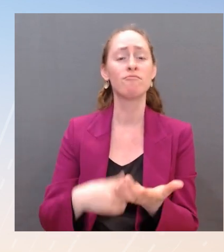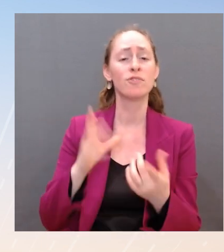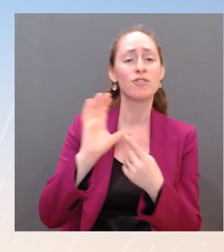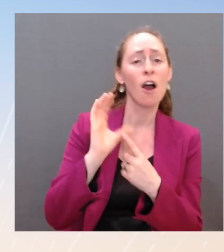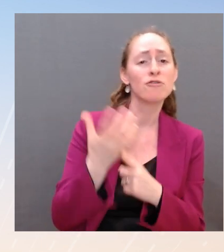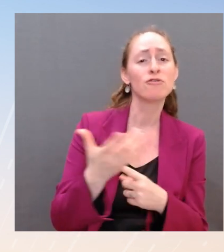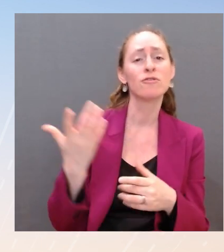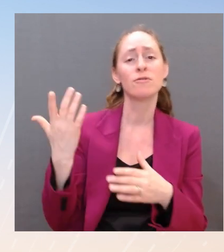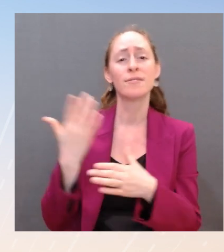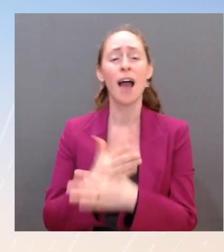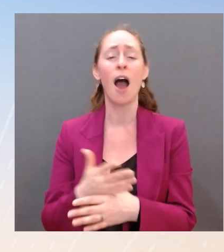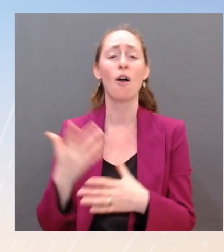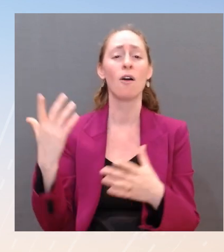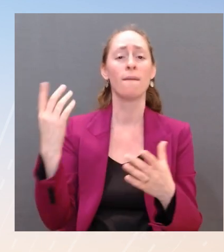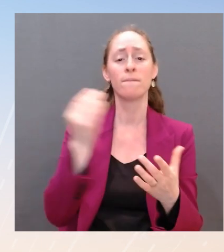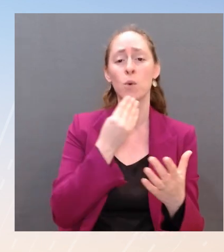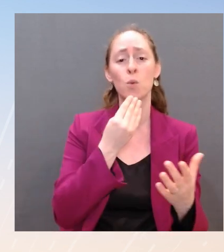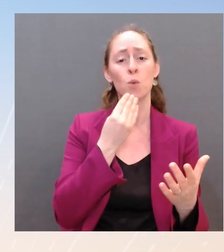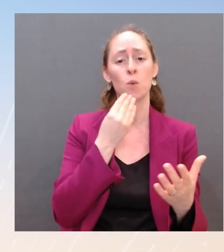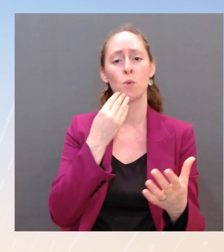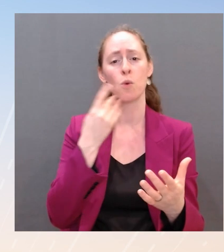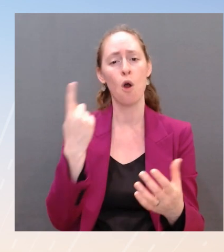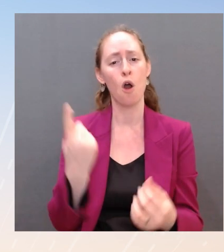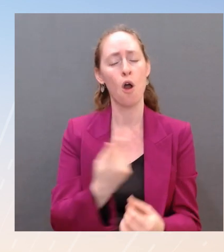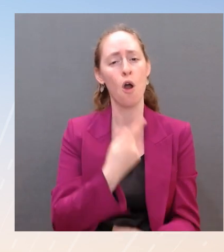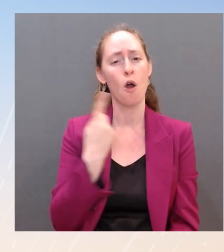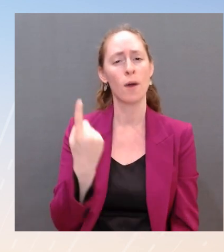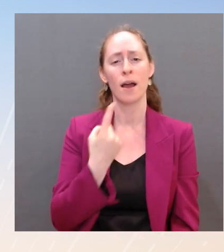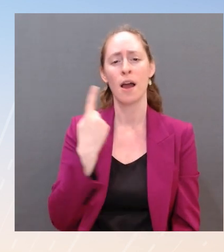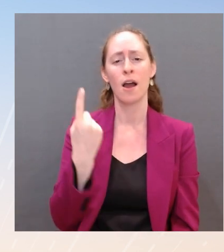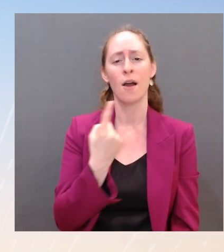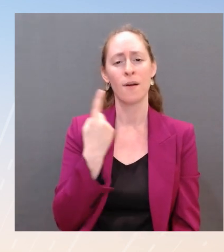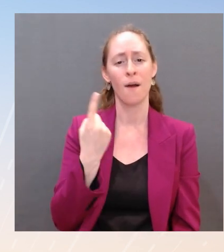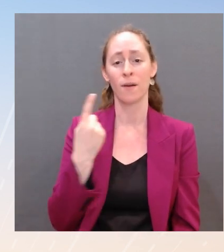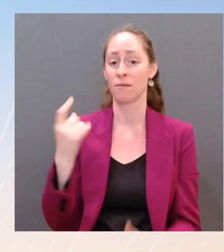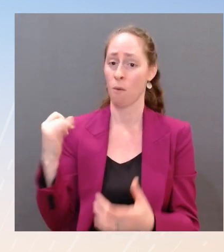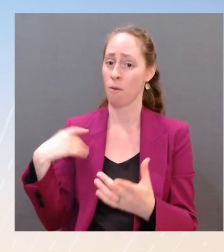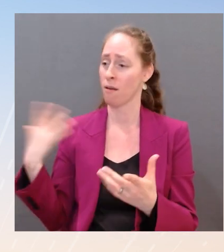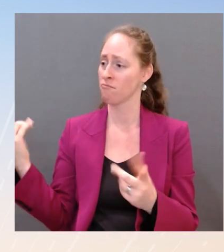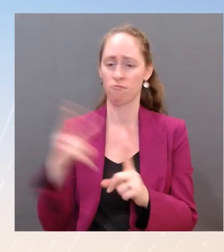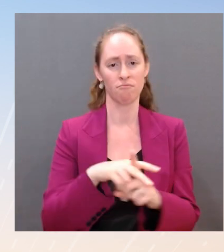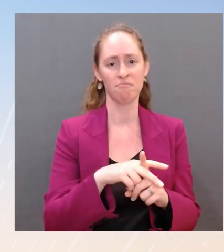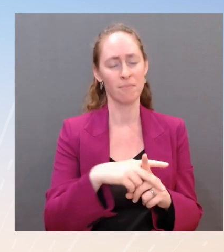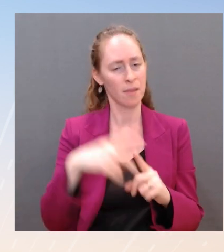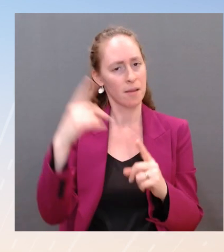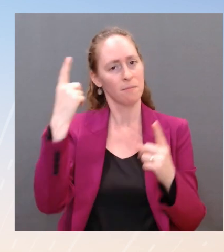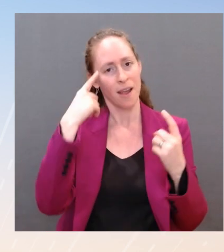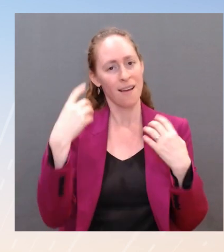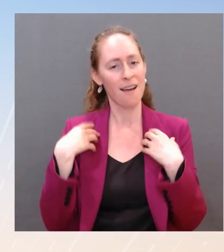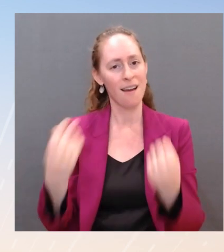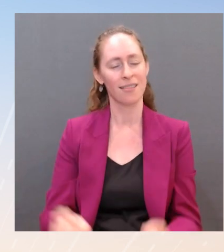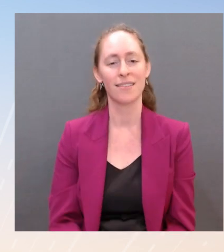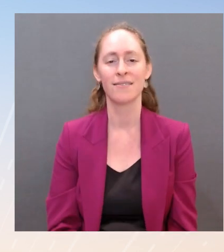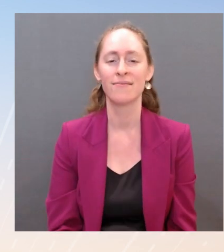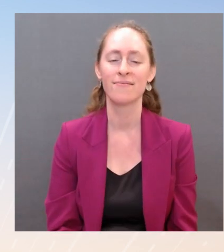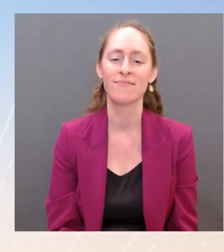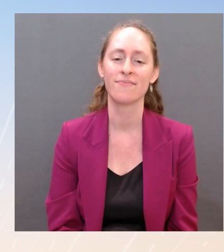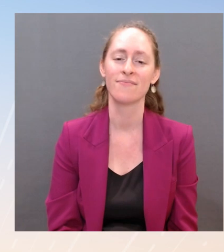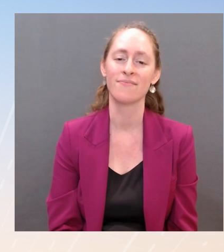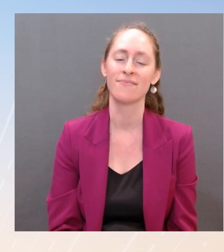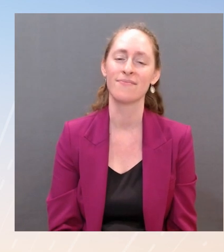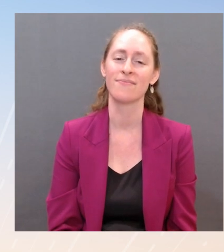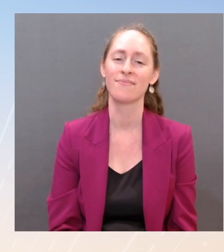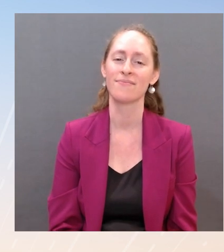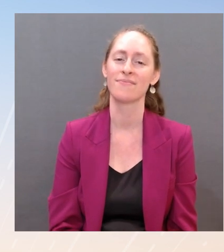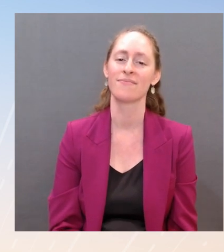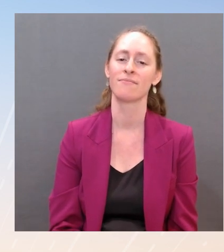so much sense. And another big piece of the organization is using authenticity as a way to talk about